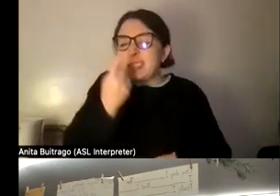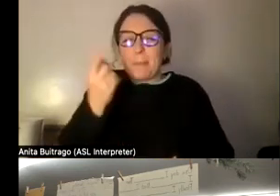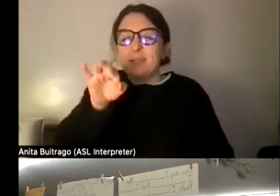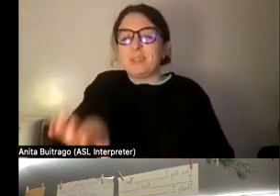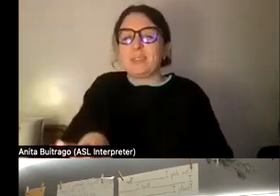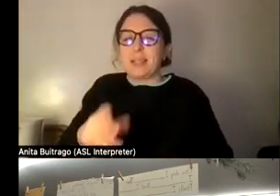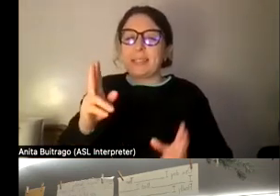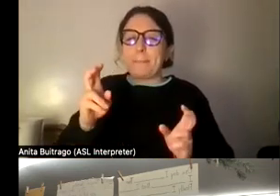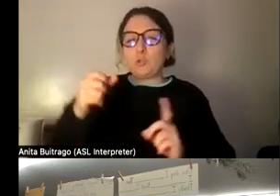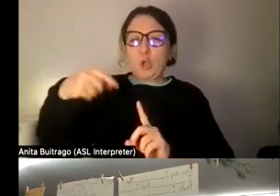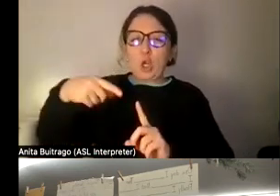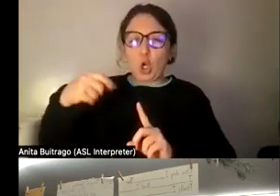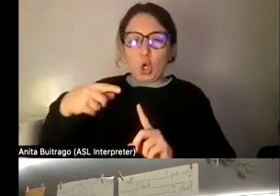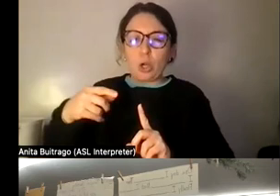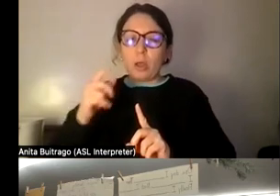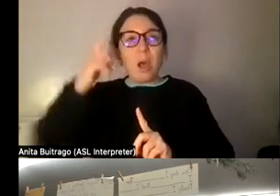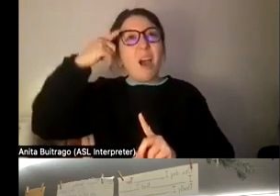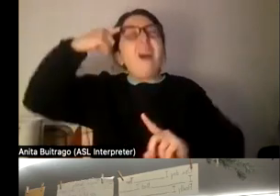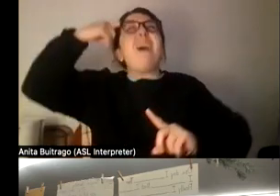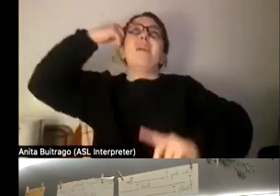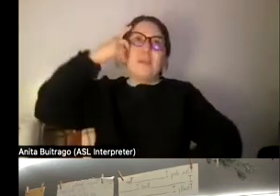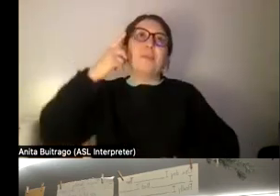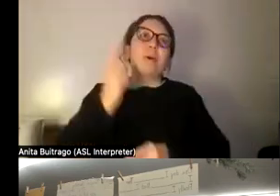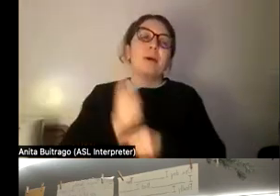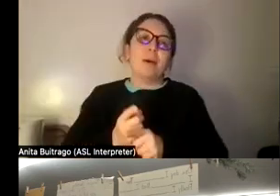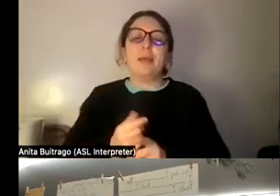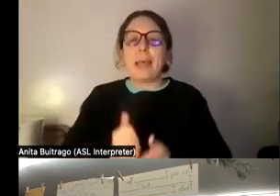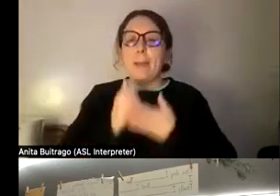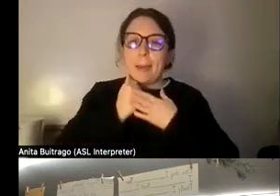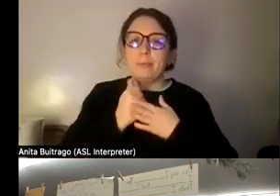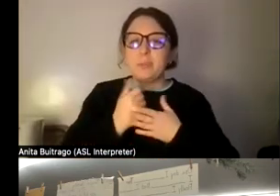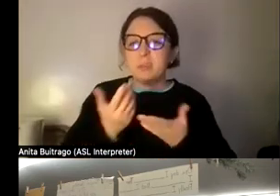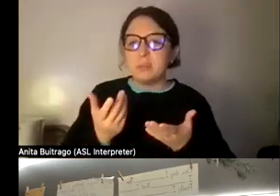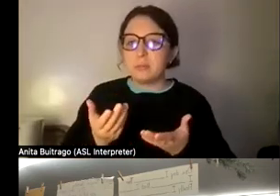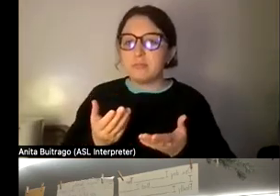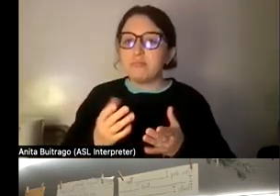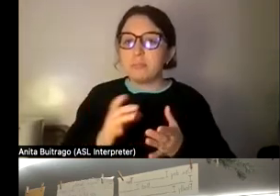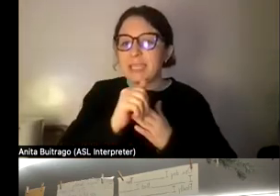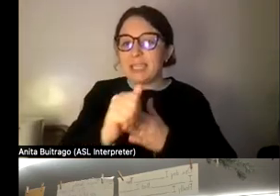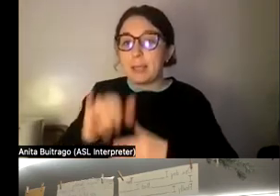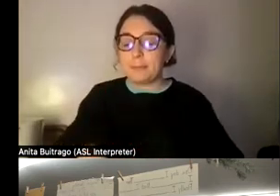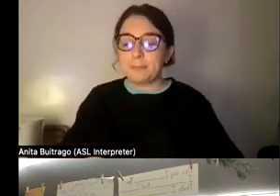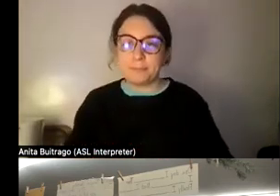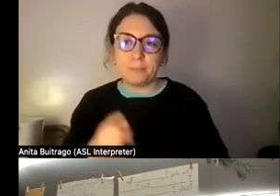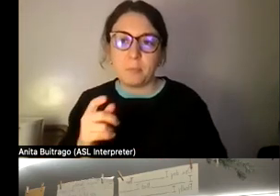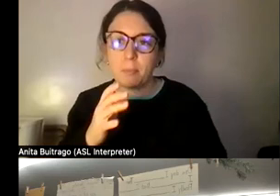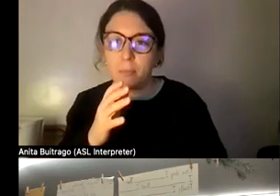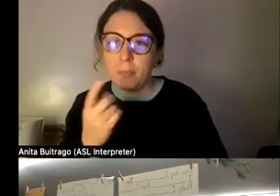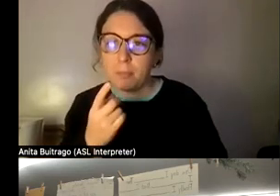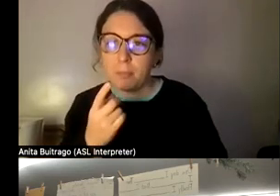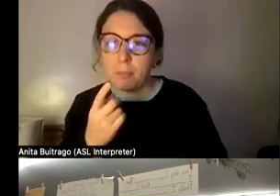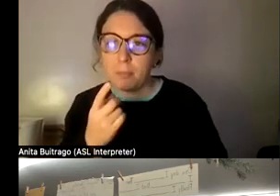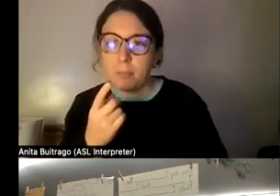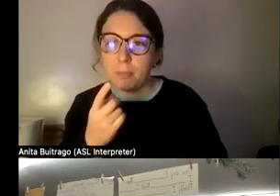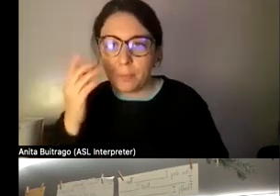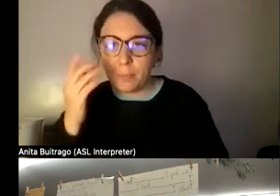they can pull it out of their brain and by having that motion. Yeah. I've been seeing the German sound movement charts